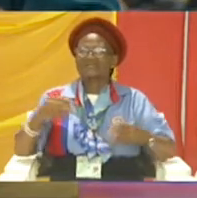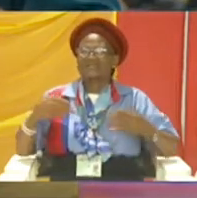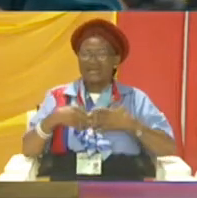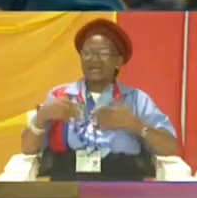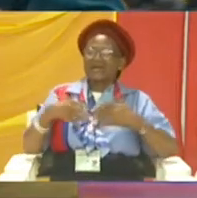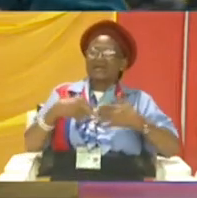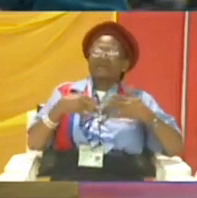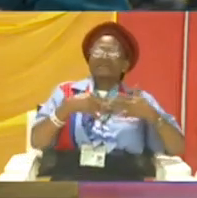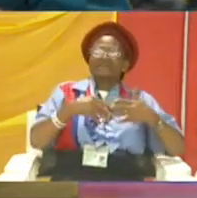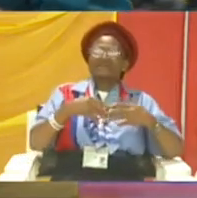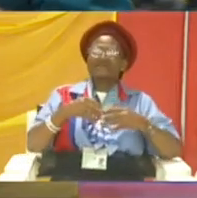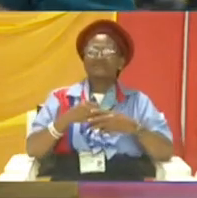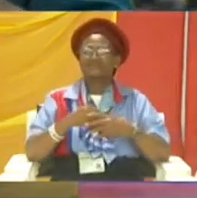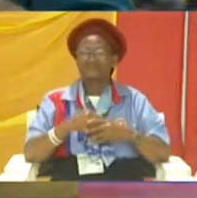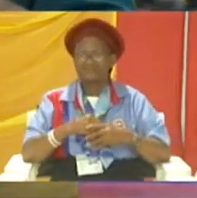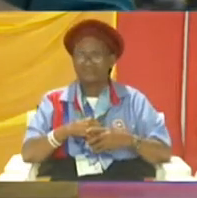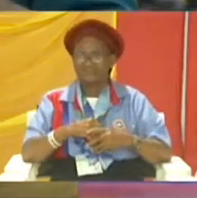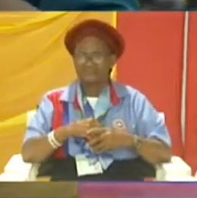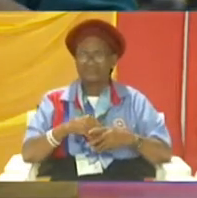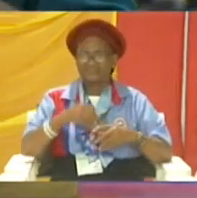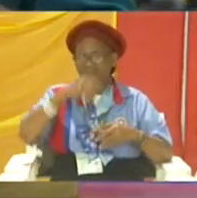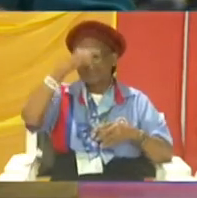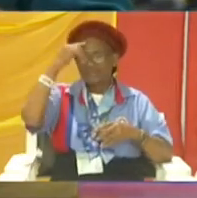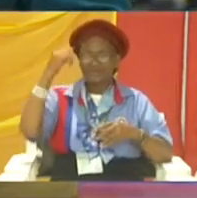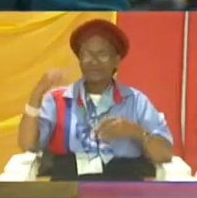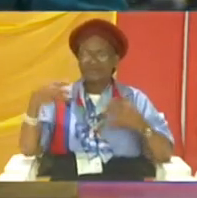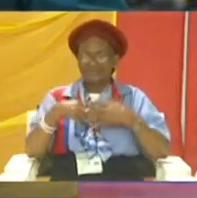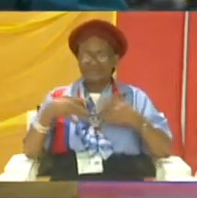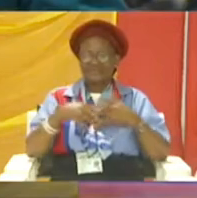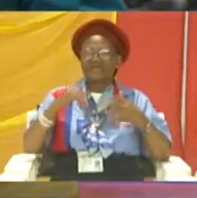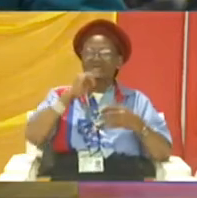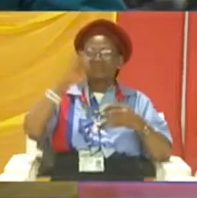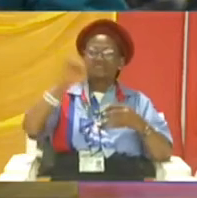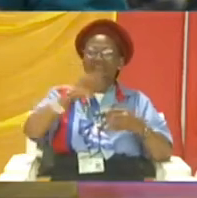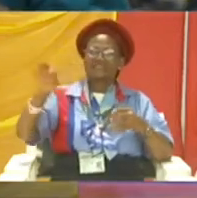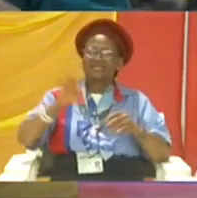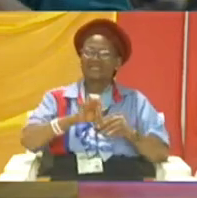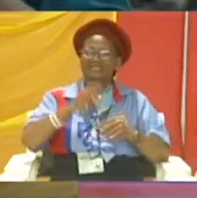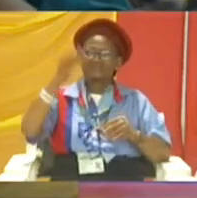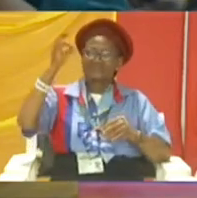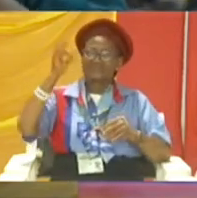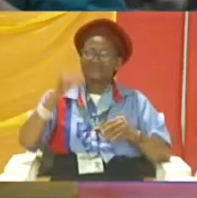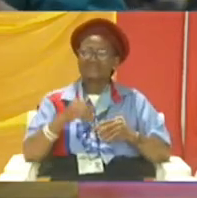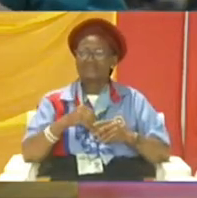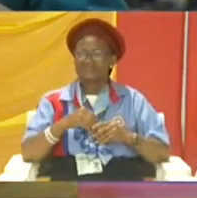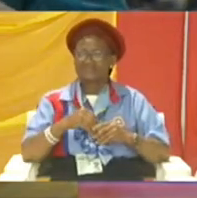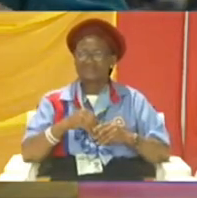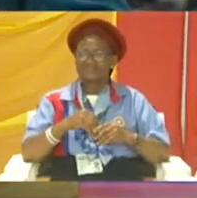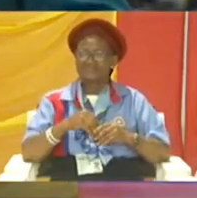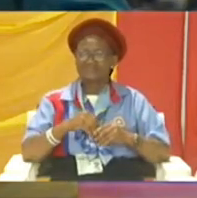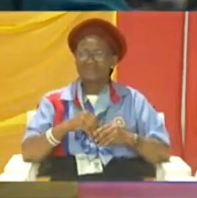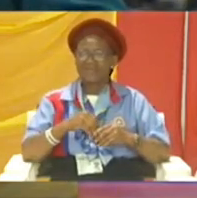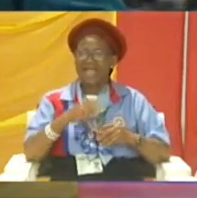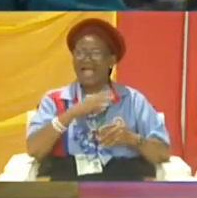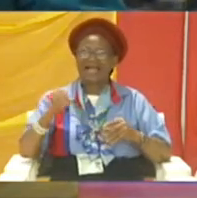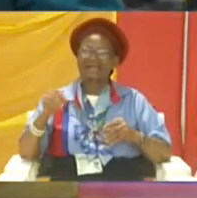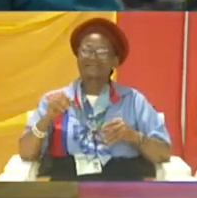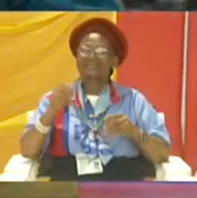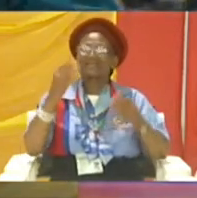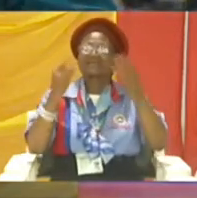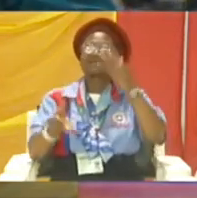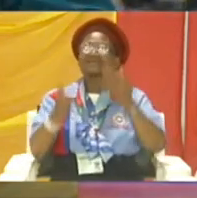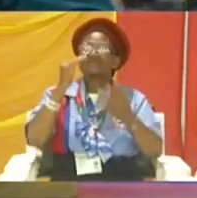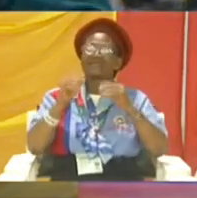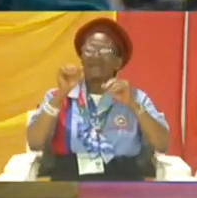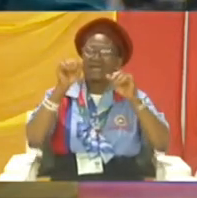afraid. Because fear is a spirit. Nitori eru o je emi kan. And fear can torment. Eru si